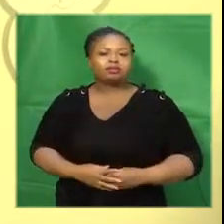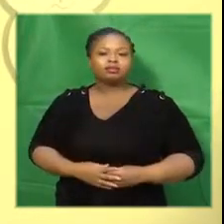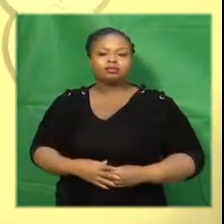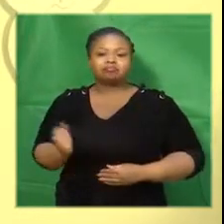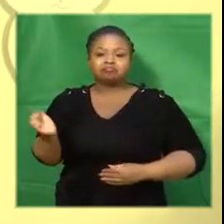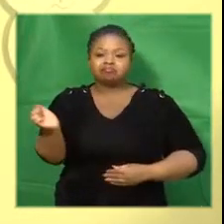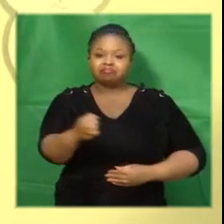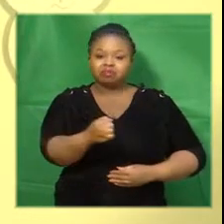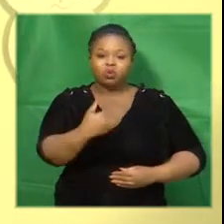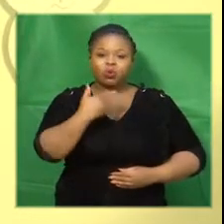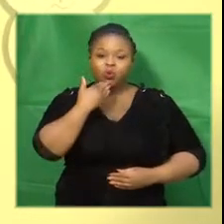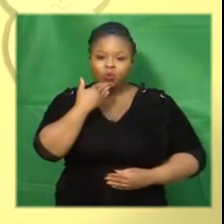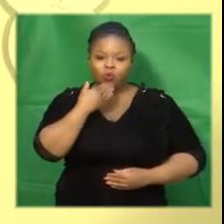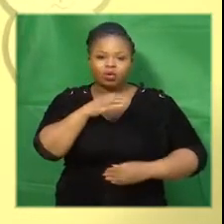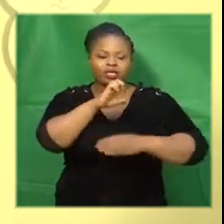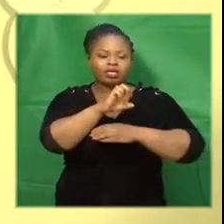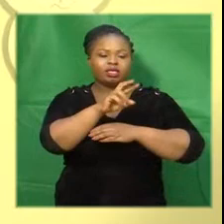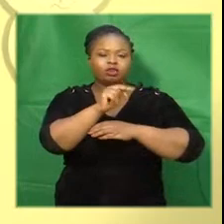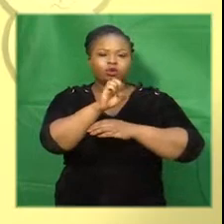Mr. Enoch Godongwana,